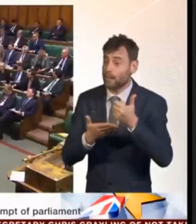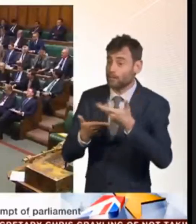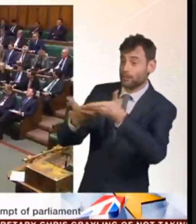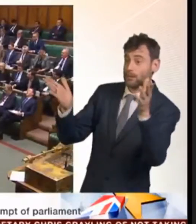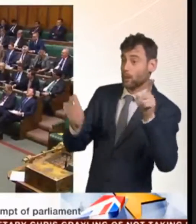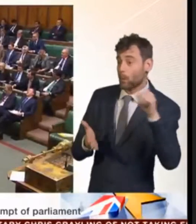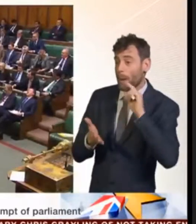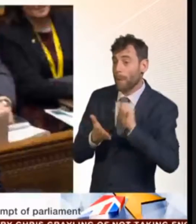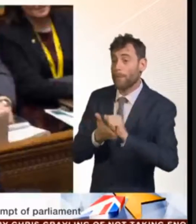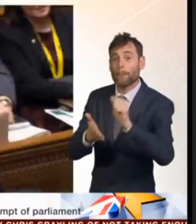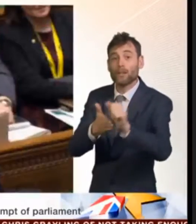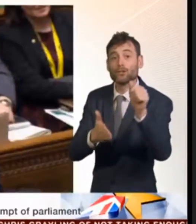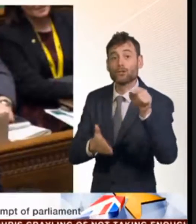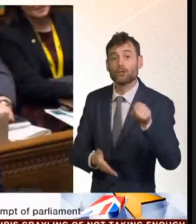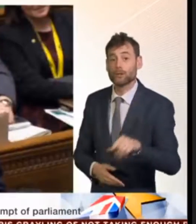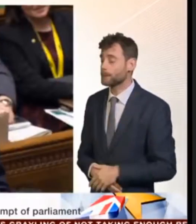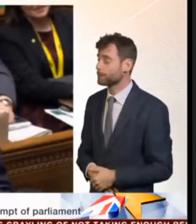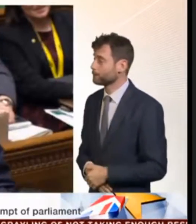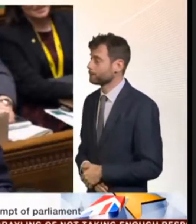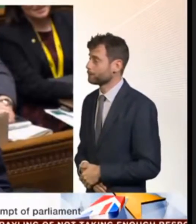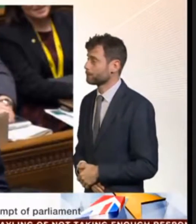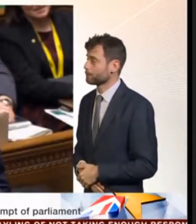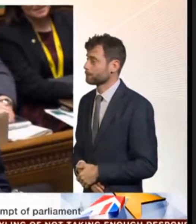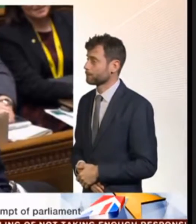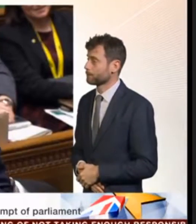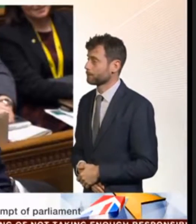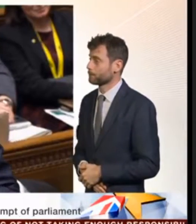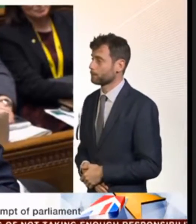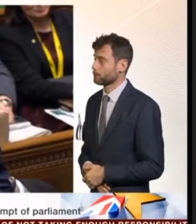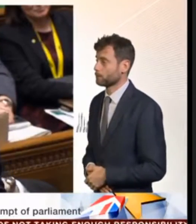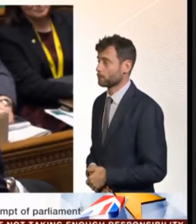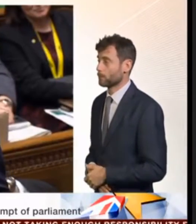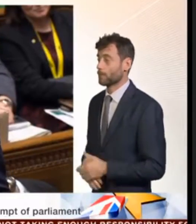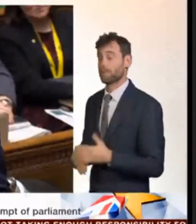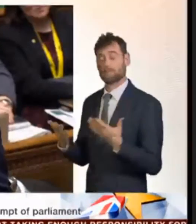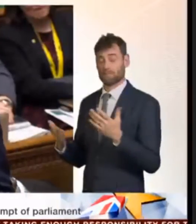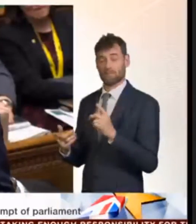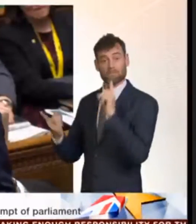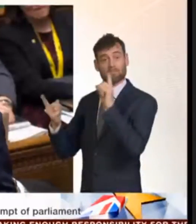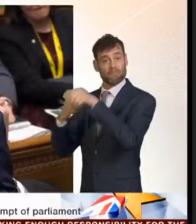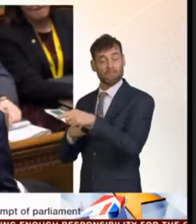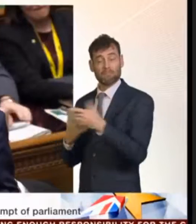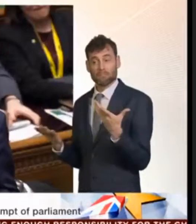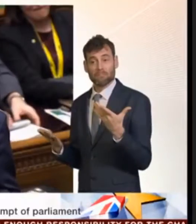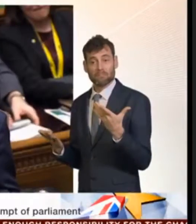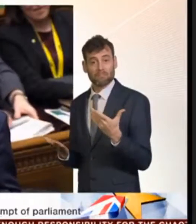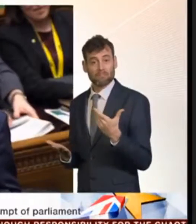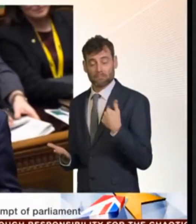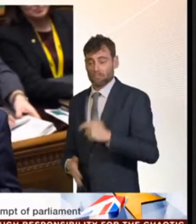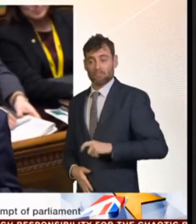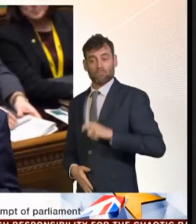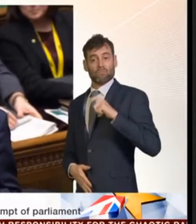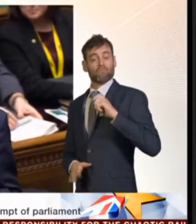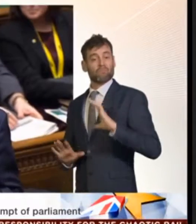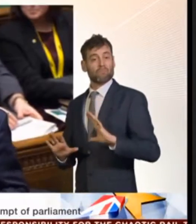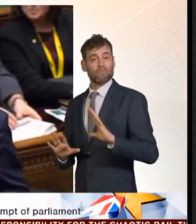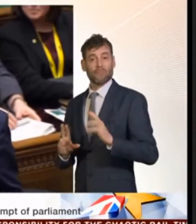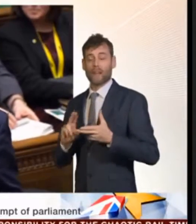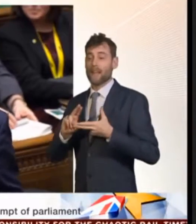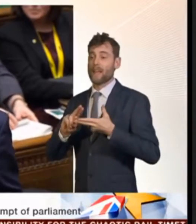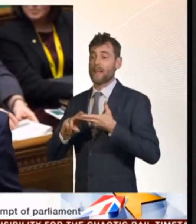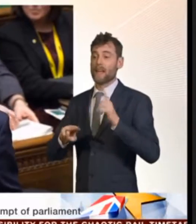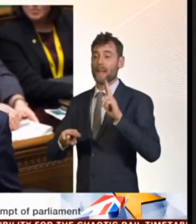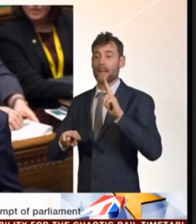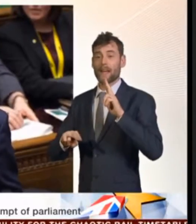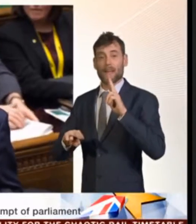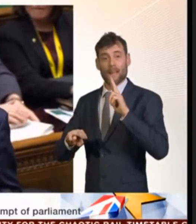And the relevance of that is the debate. Mr Speaker, I have absolutely no doubt that if the Parliament that